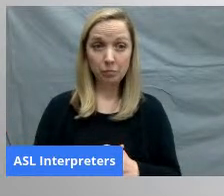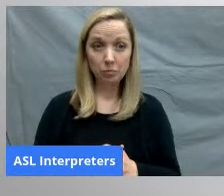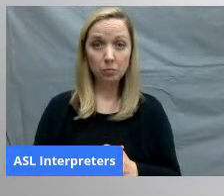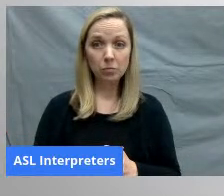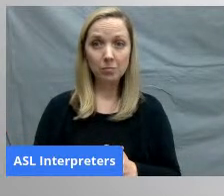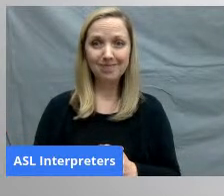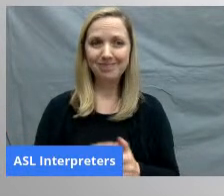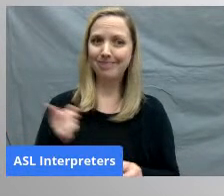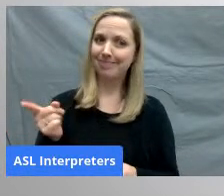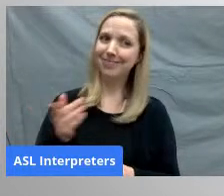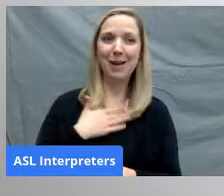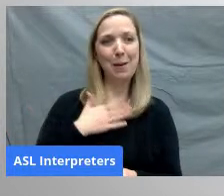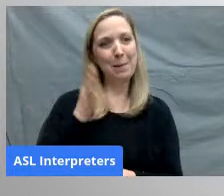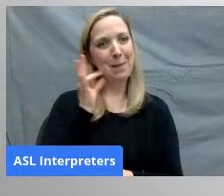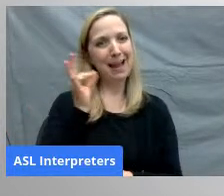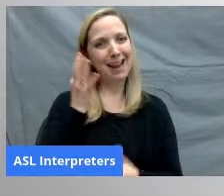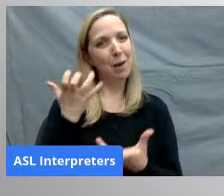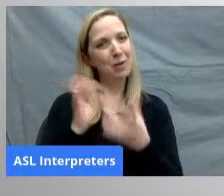There's my cat, has a comment.